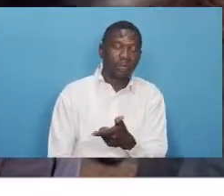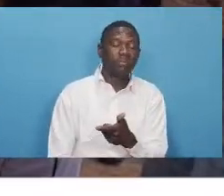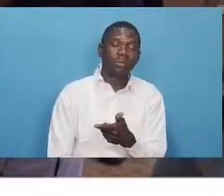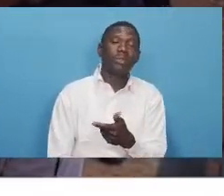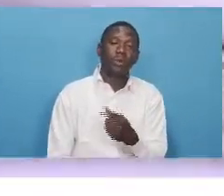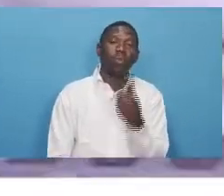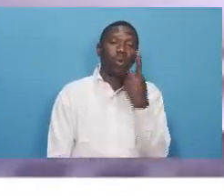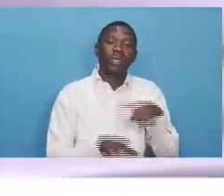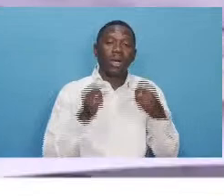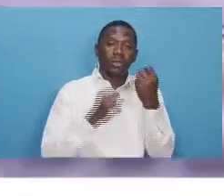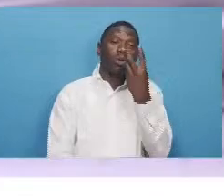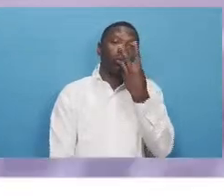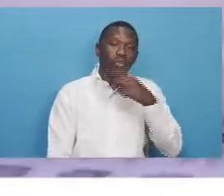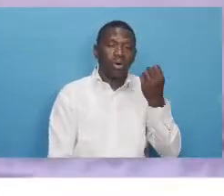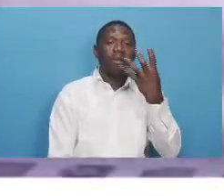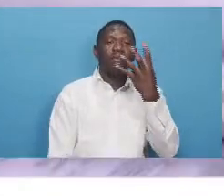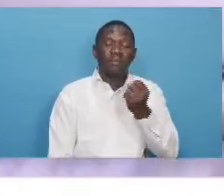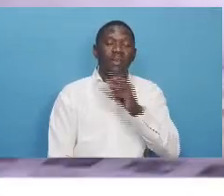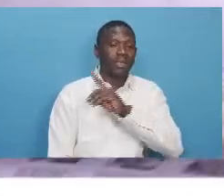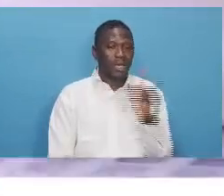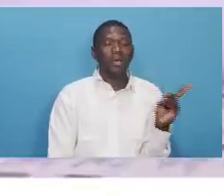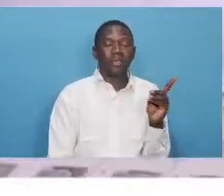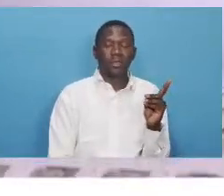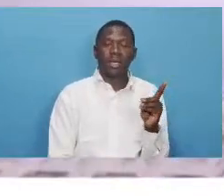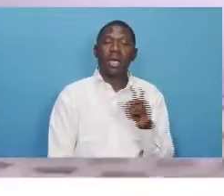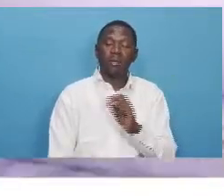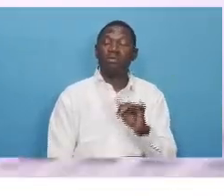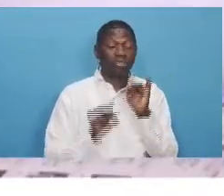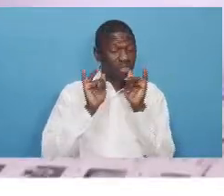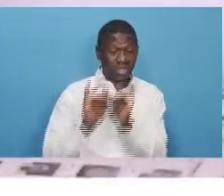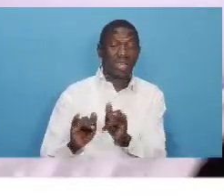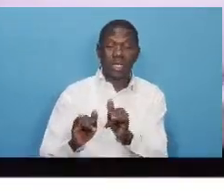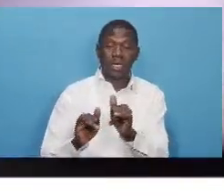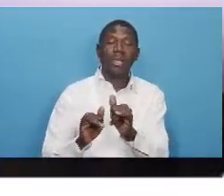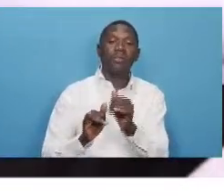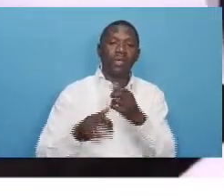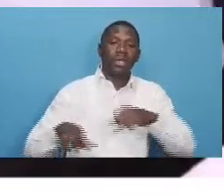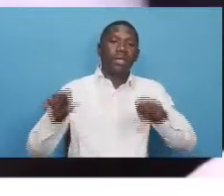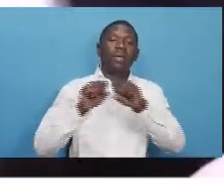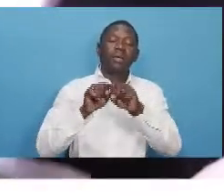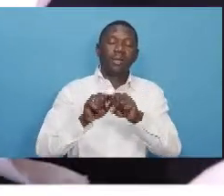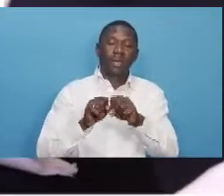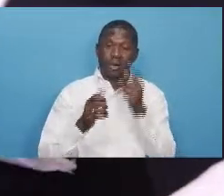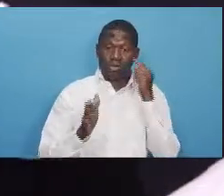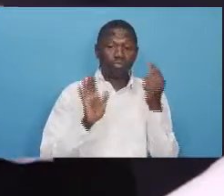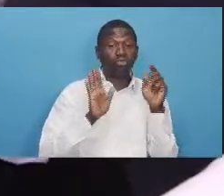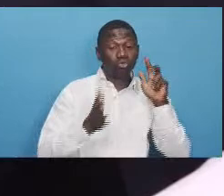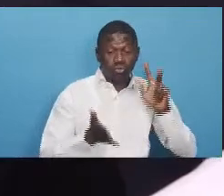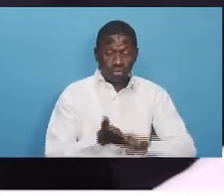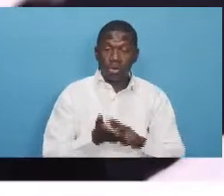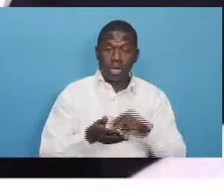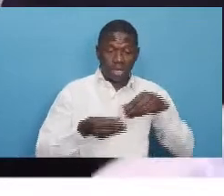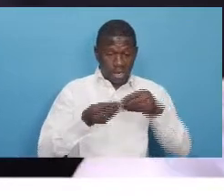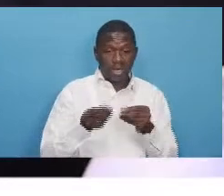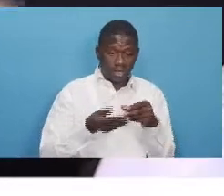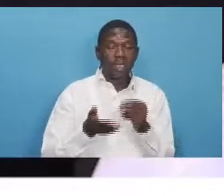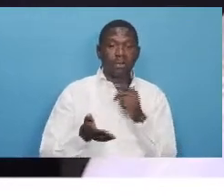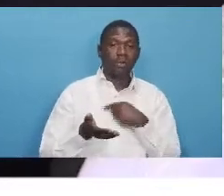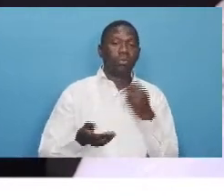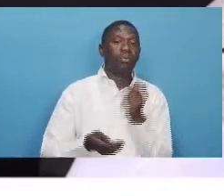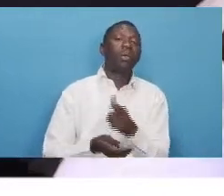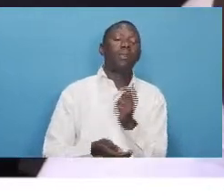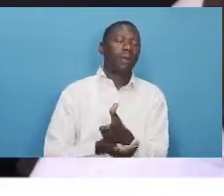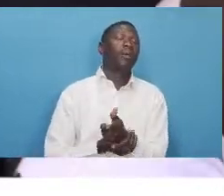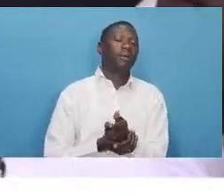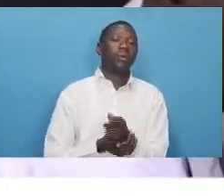$1,250, be an ordinary resident of the area, and prove their tax obligations are met. What happens if